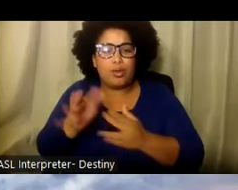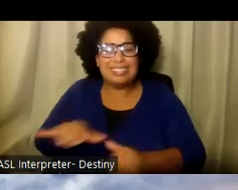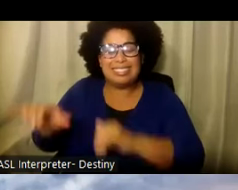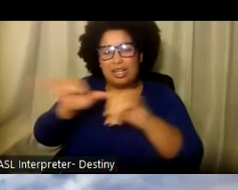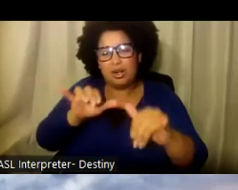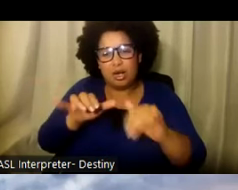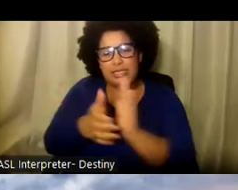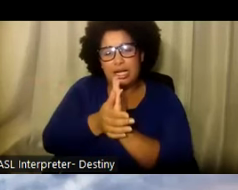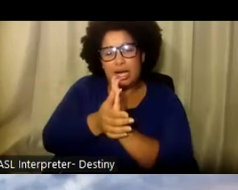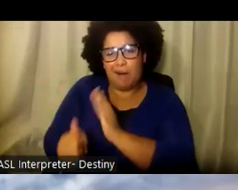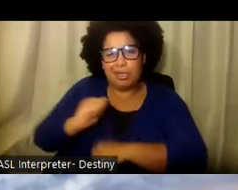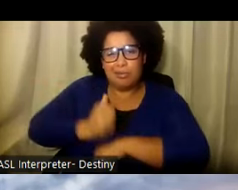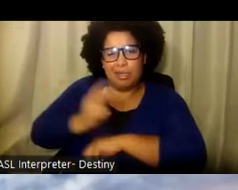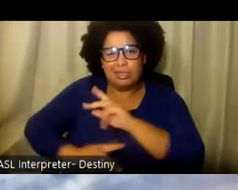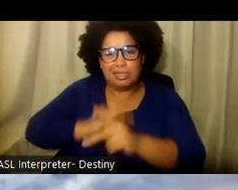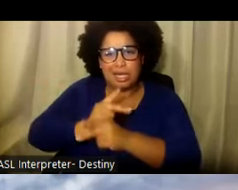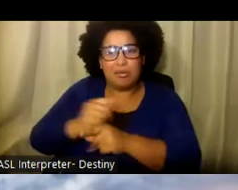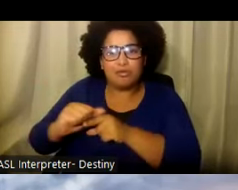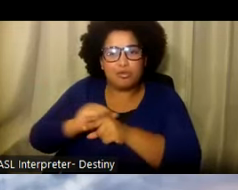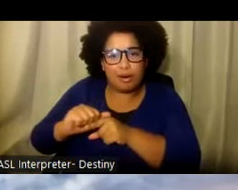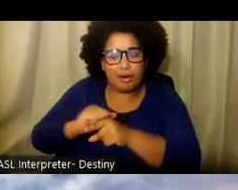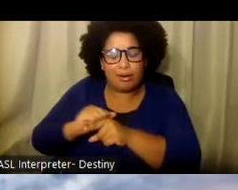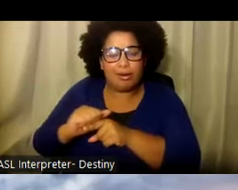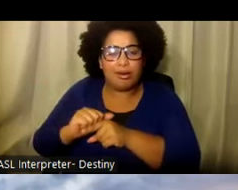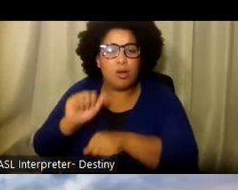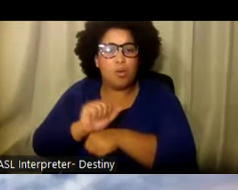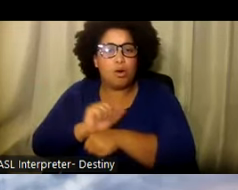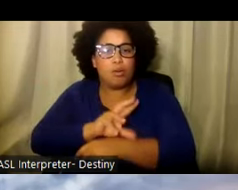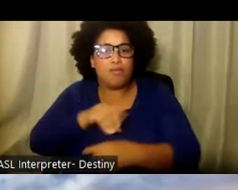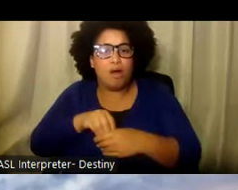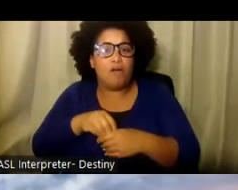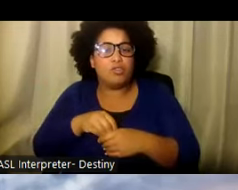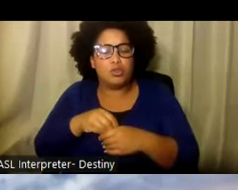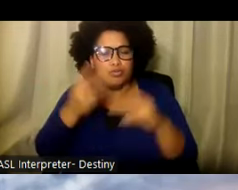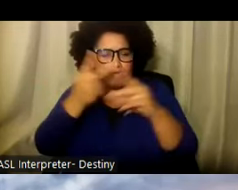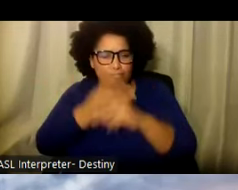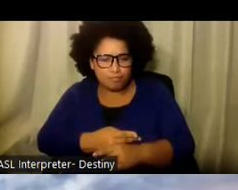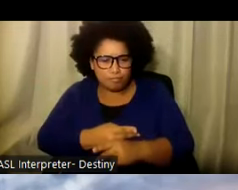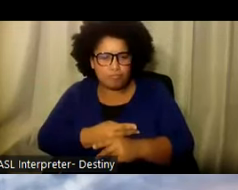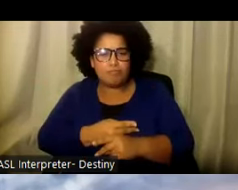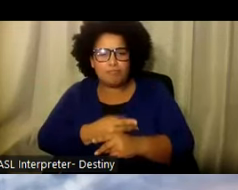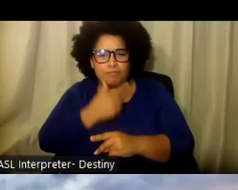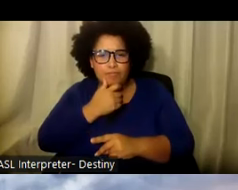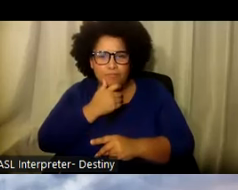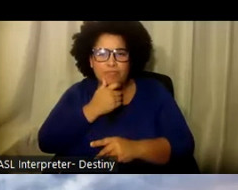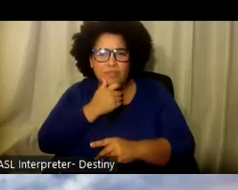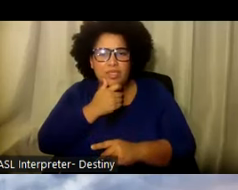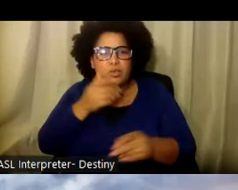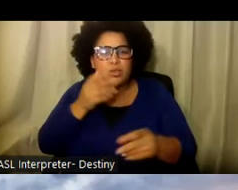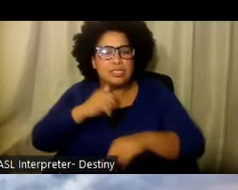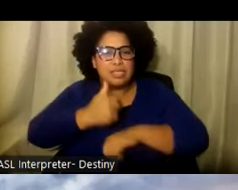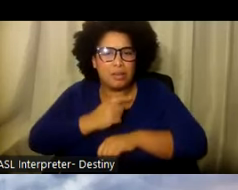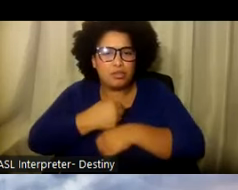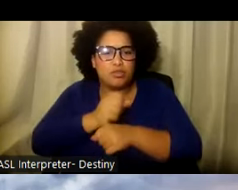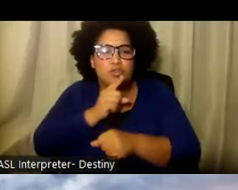training curriculum. Work has been done to establish core competencies and priorities for this program through engagement with